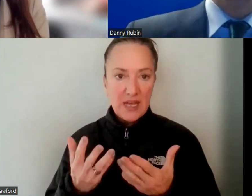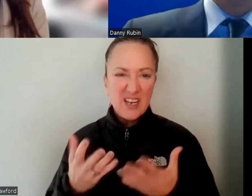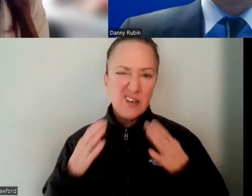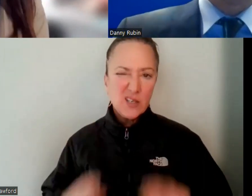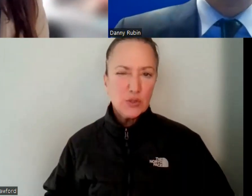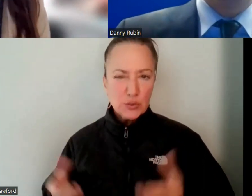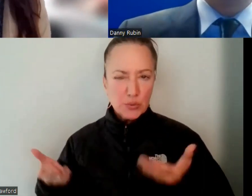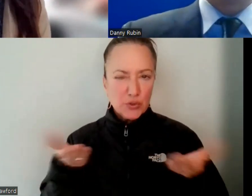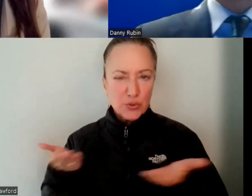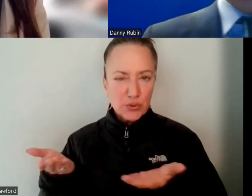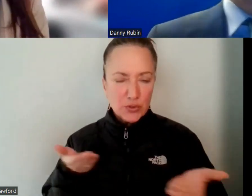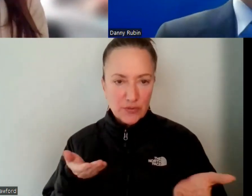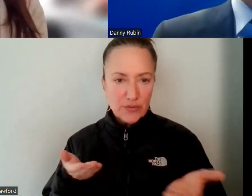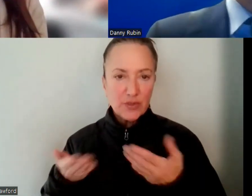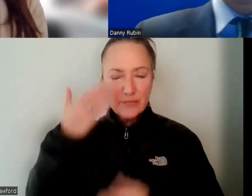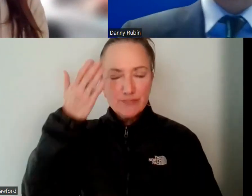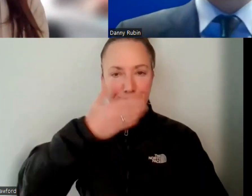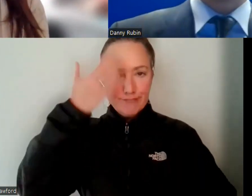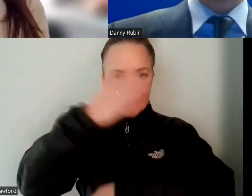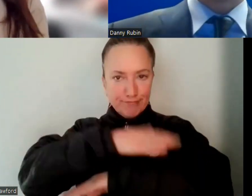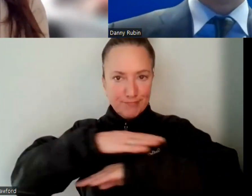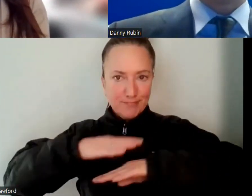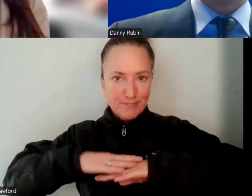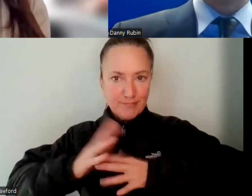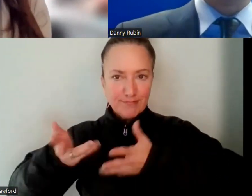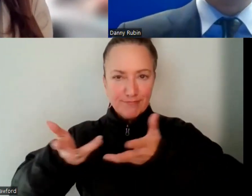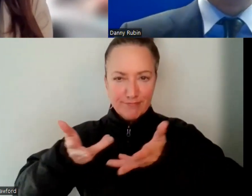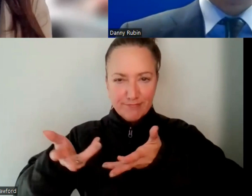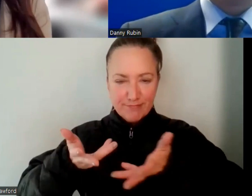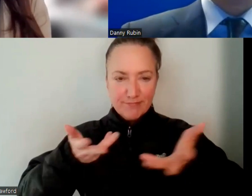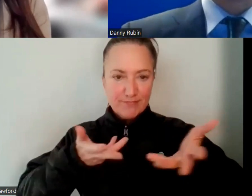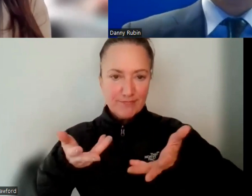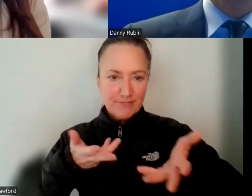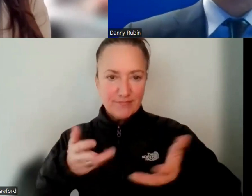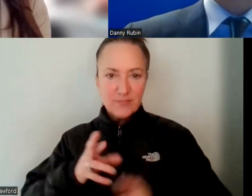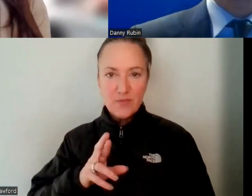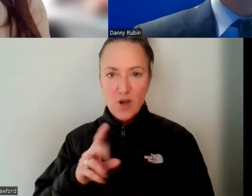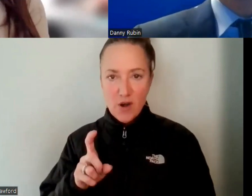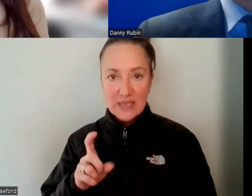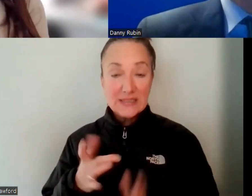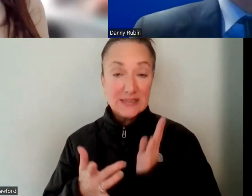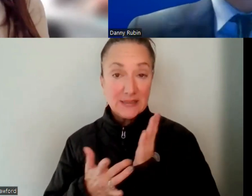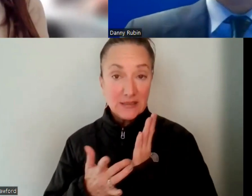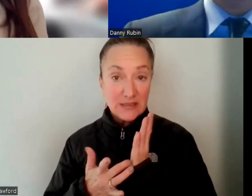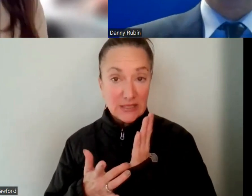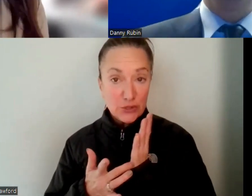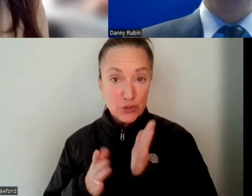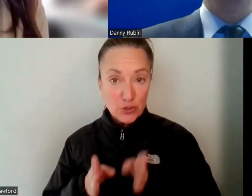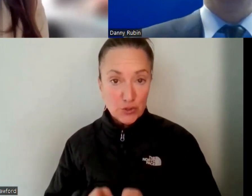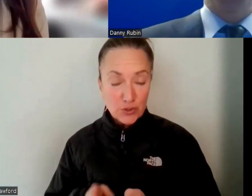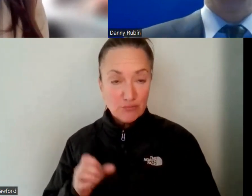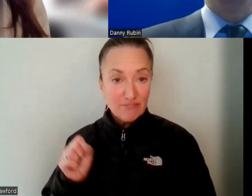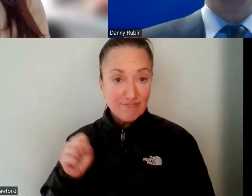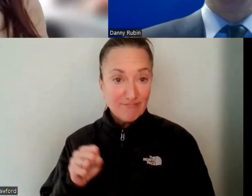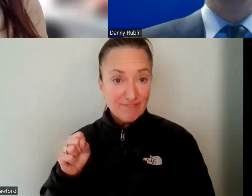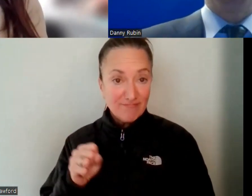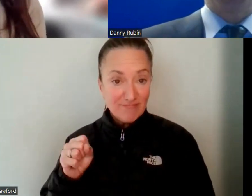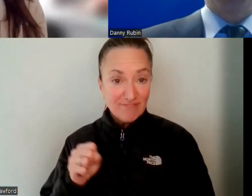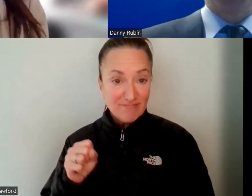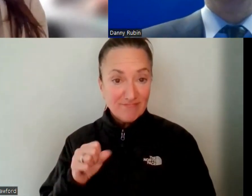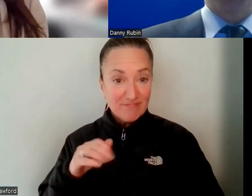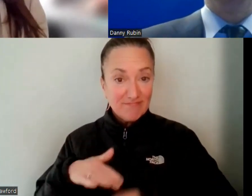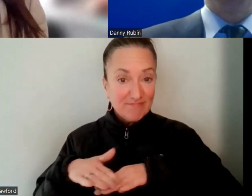service and front desk and everything. And one of them is pharmacy technician. So yeah, that's a little